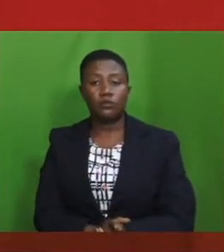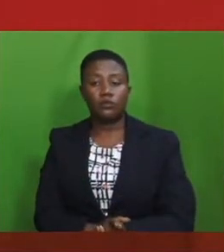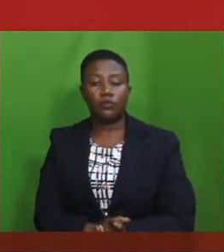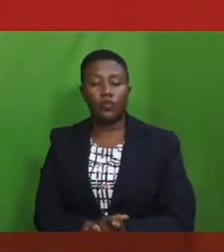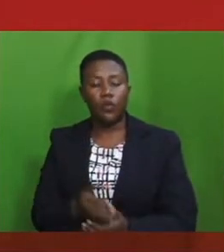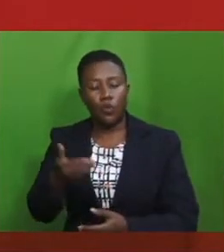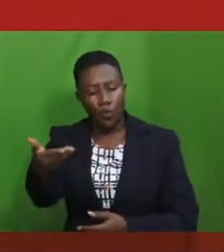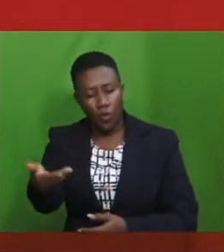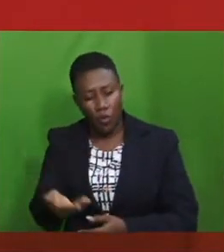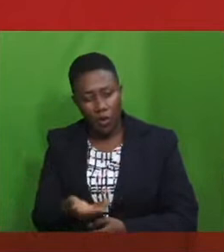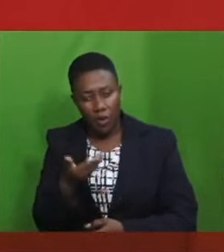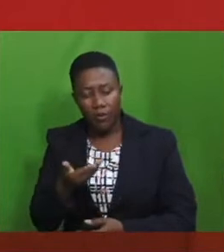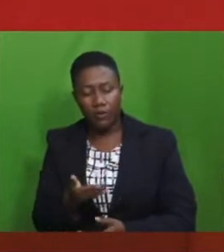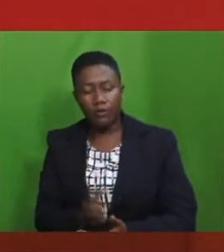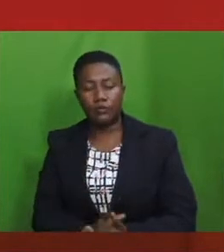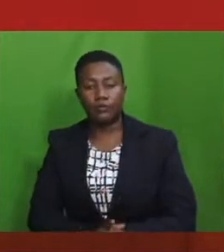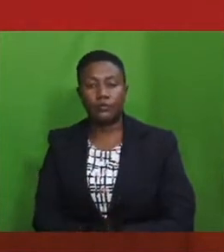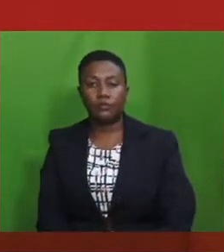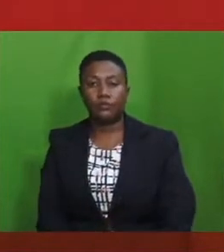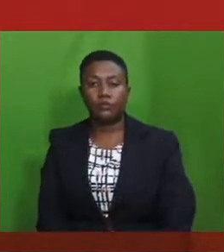most welcome.